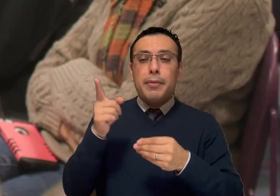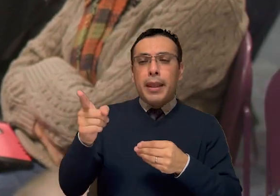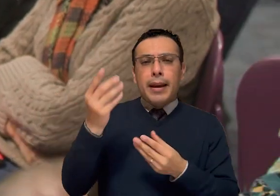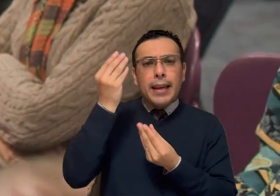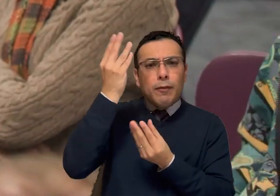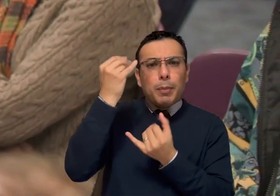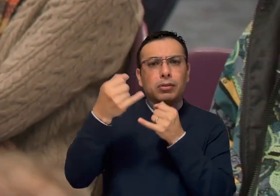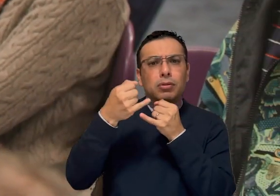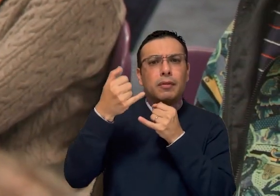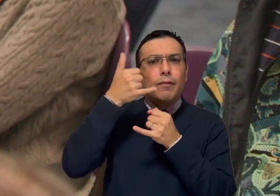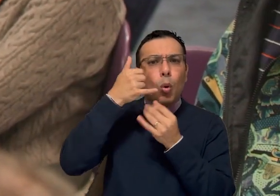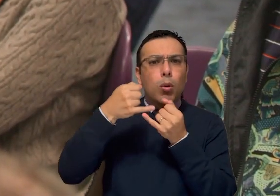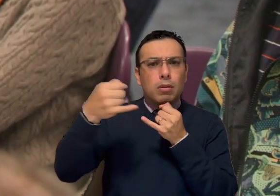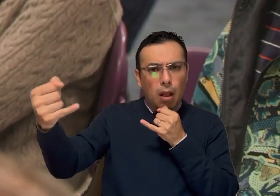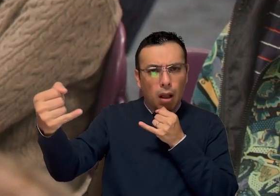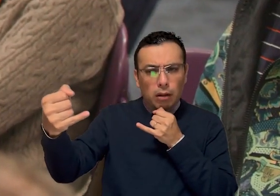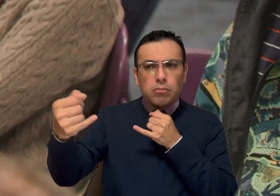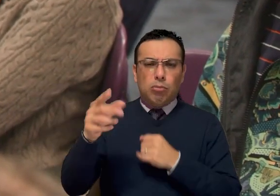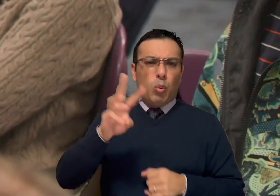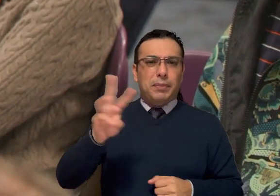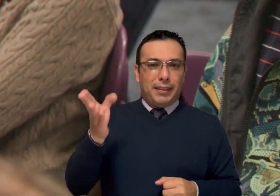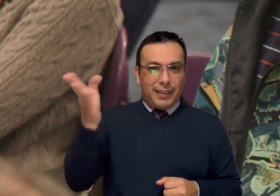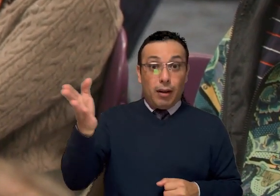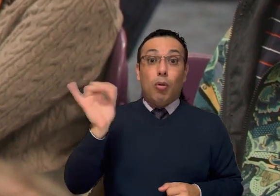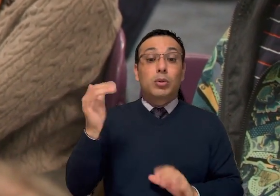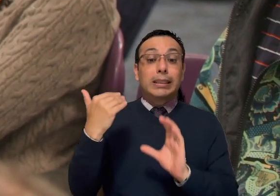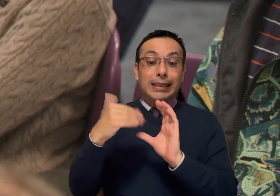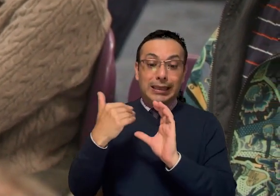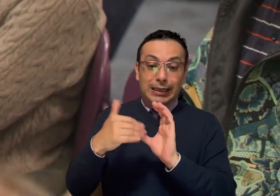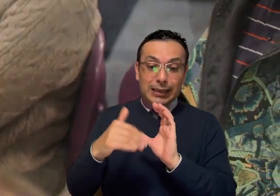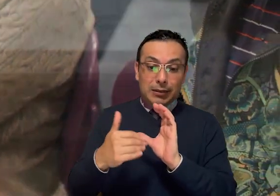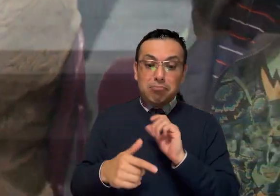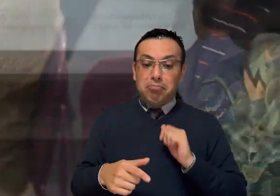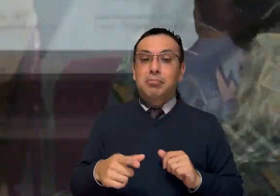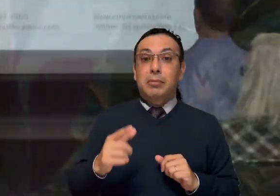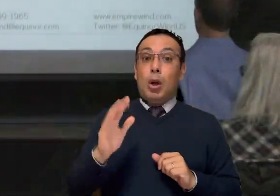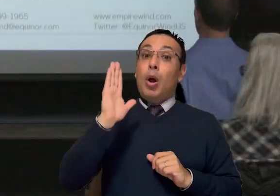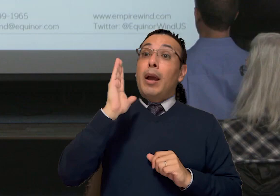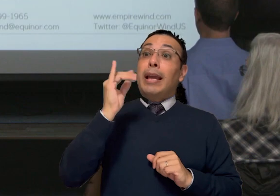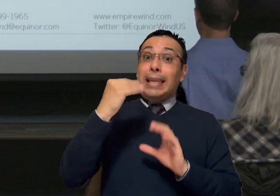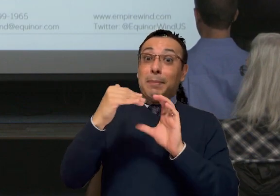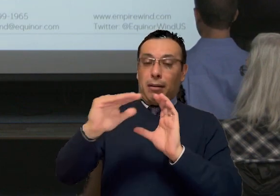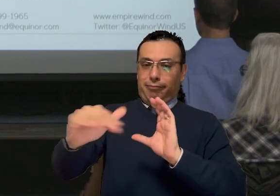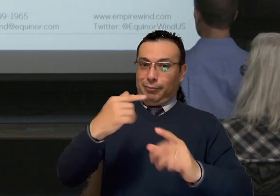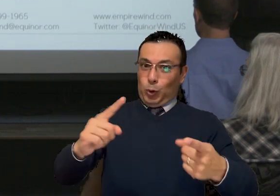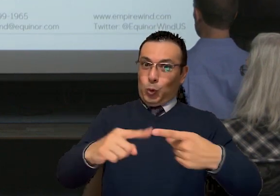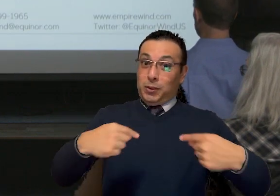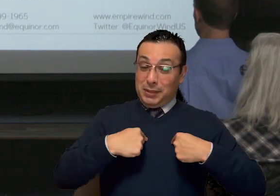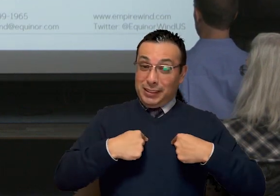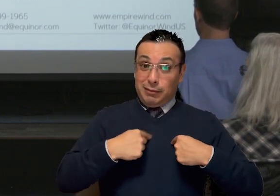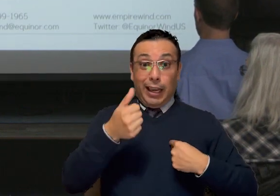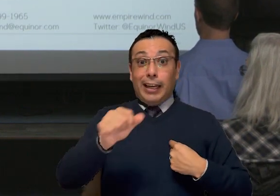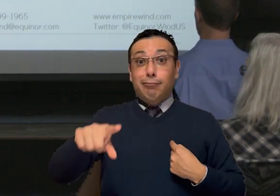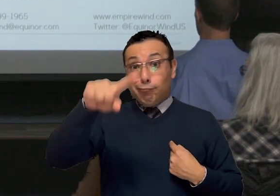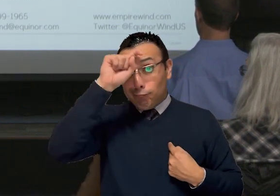an email, which does come directly to me. So if you have a question, please send it to me. That is